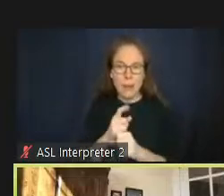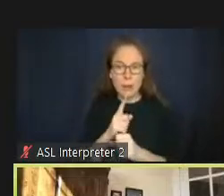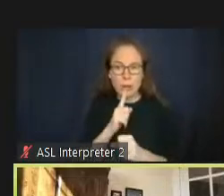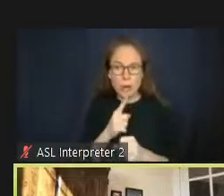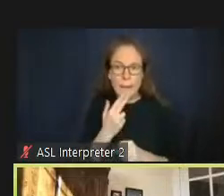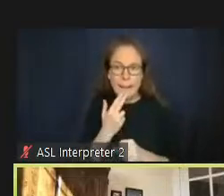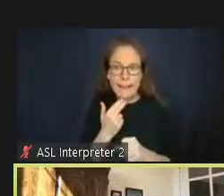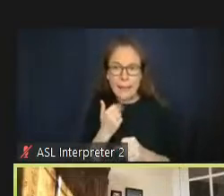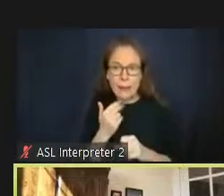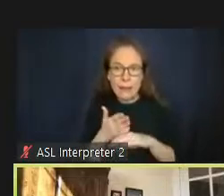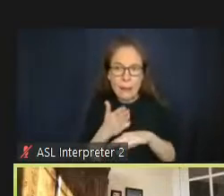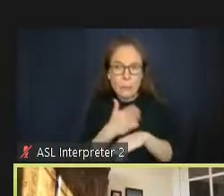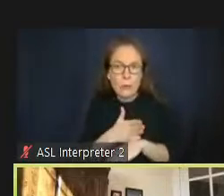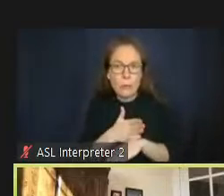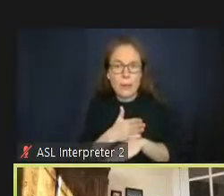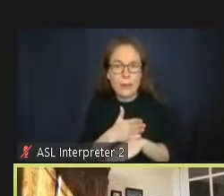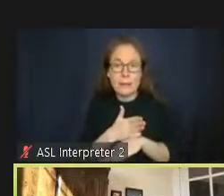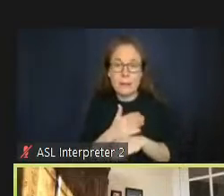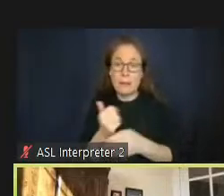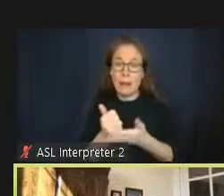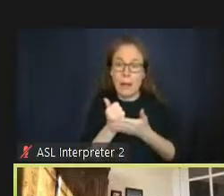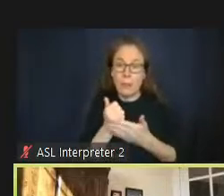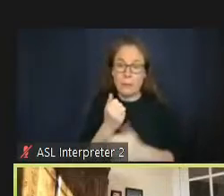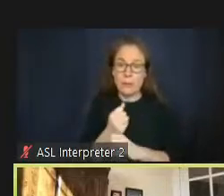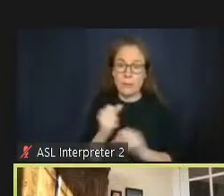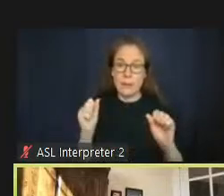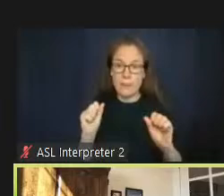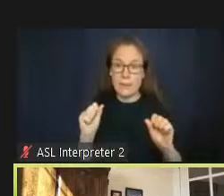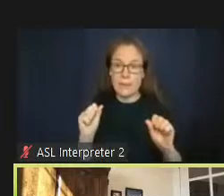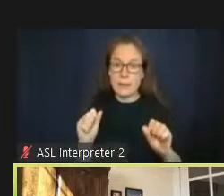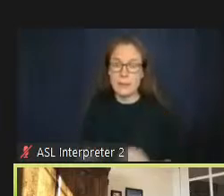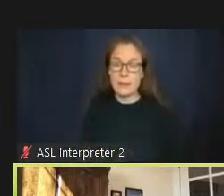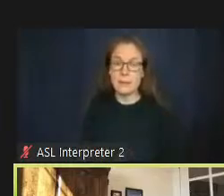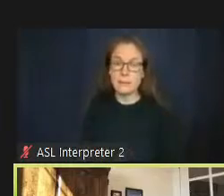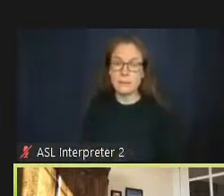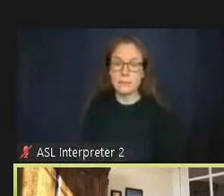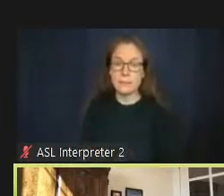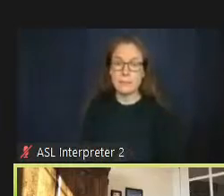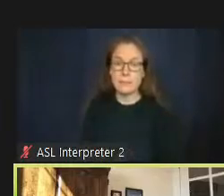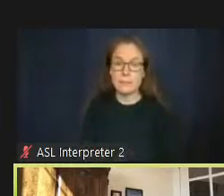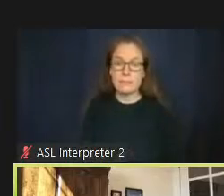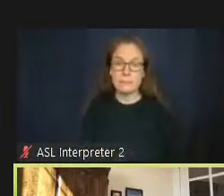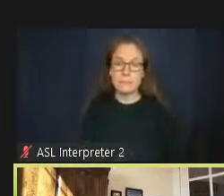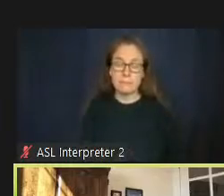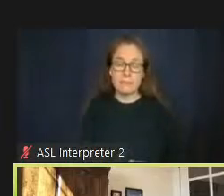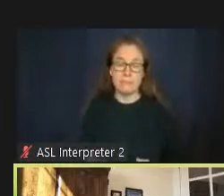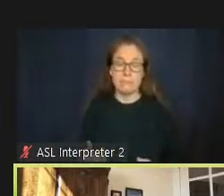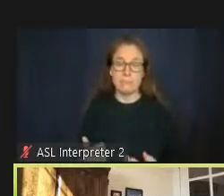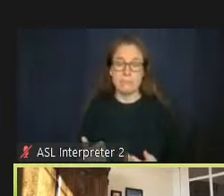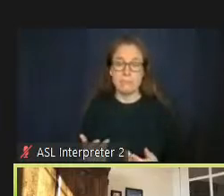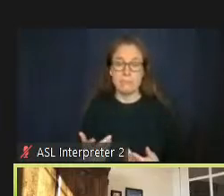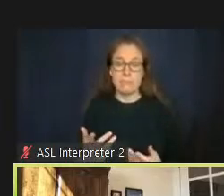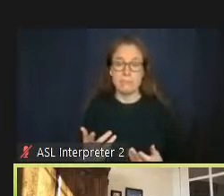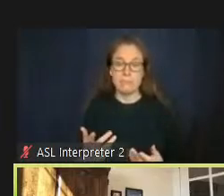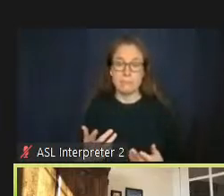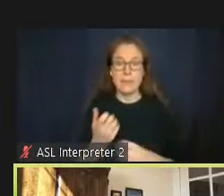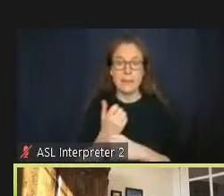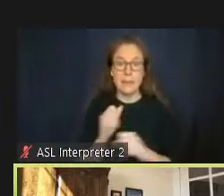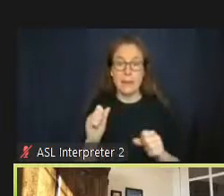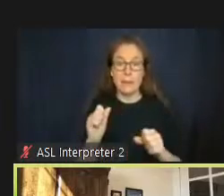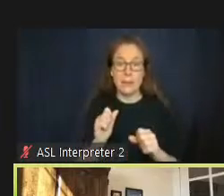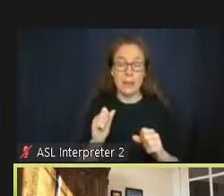small improvements that can help with safety before our bigger things can come to fruition.